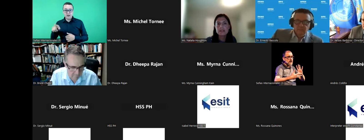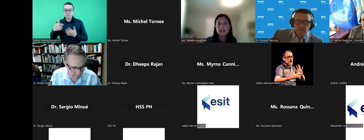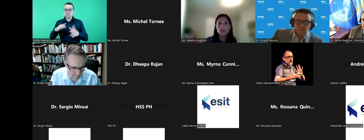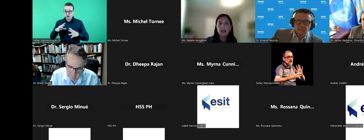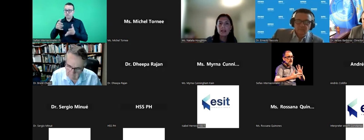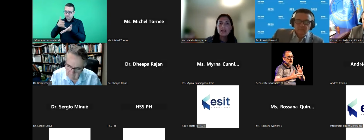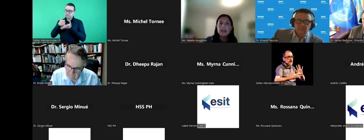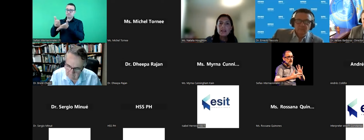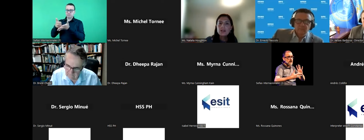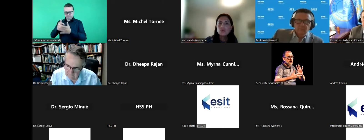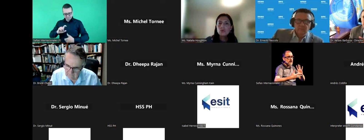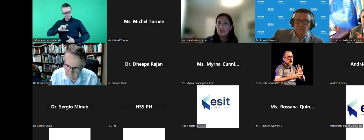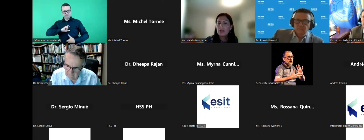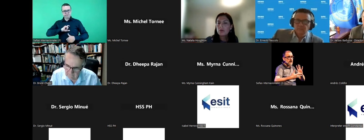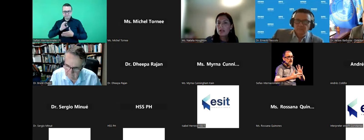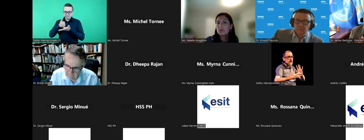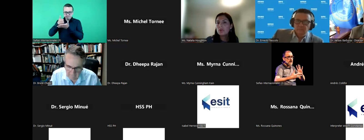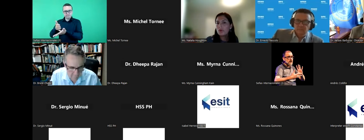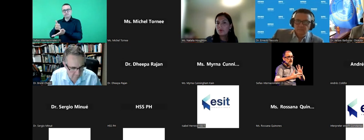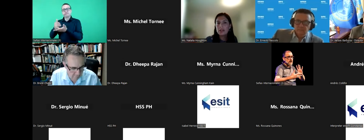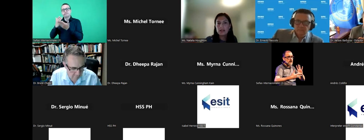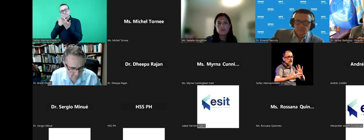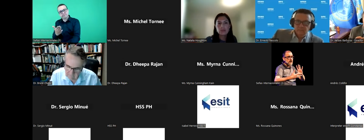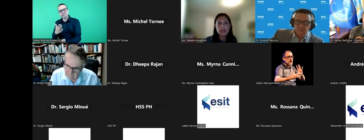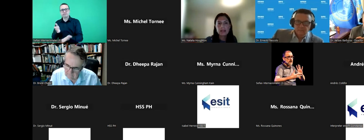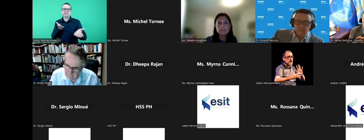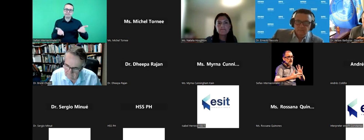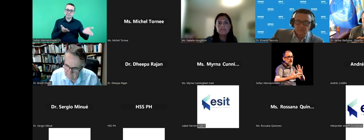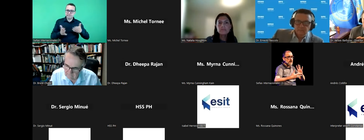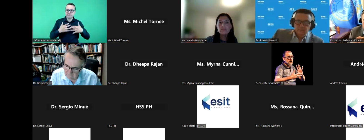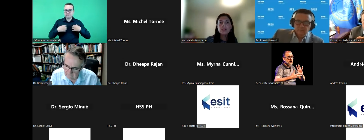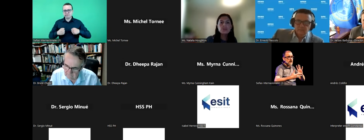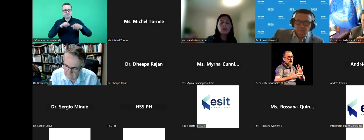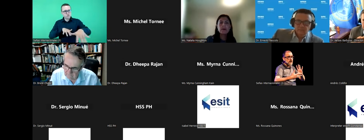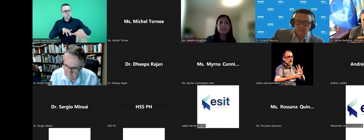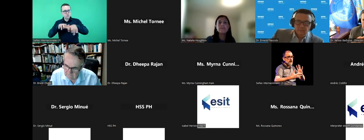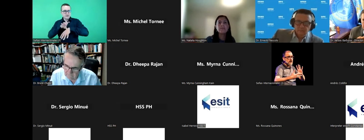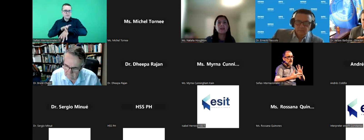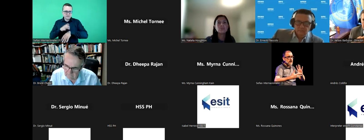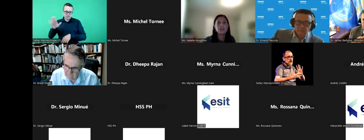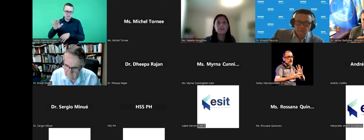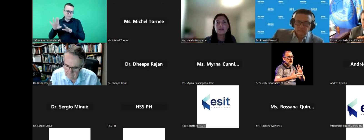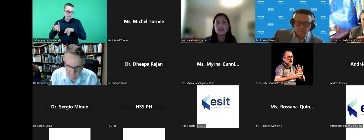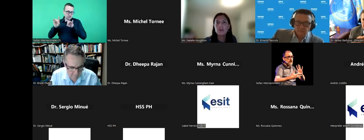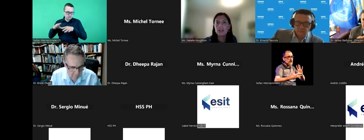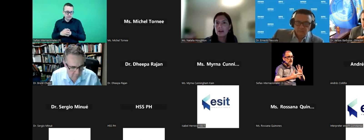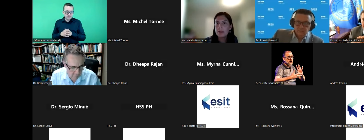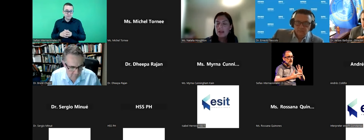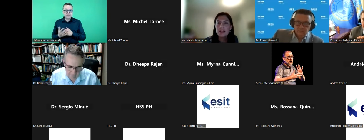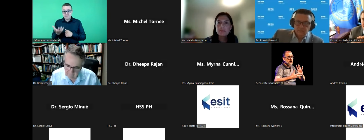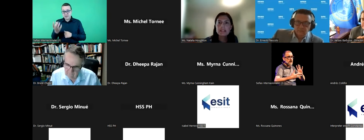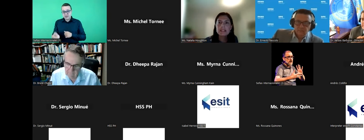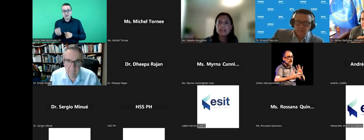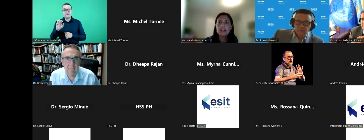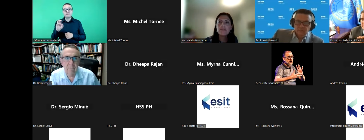of Australia for his service to rural medicine and to his rural community of Theodore in Australia. Also with